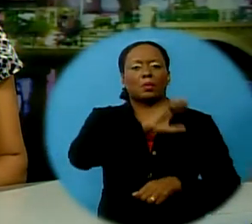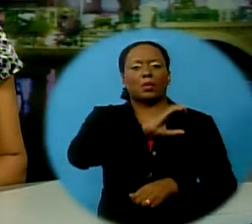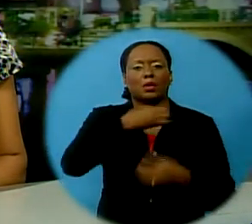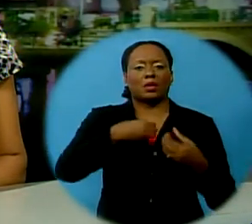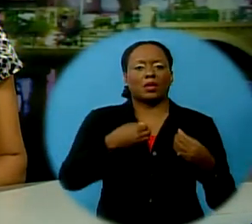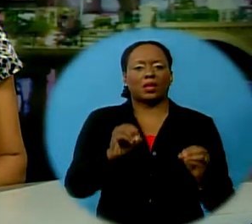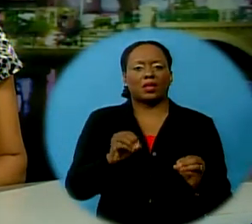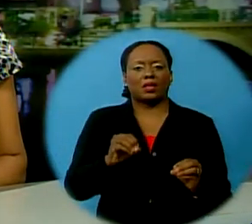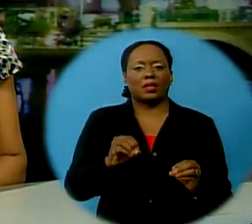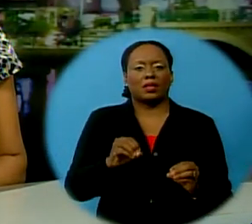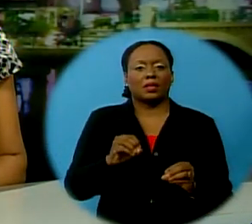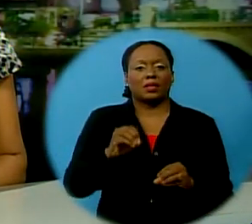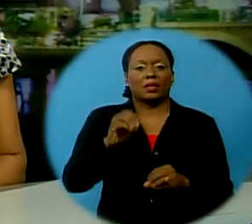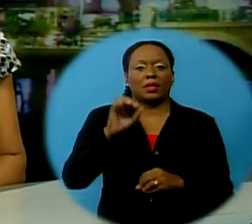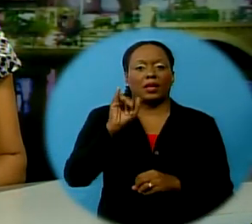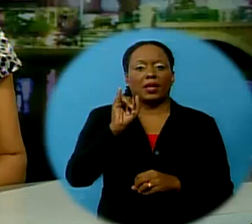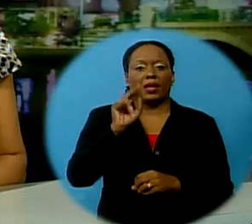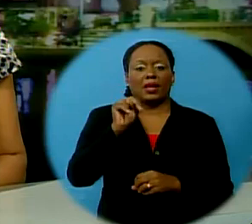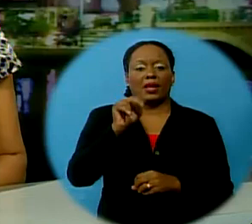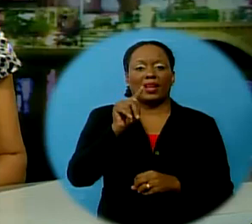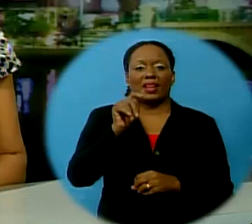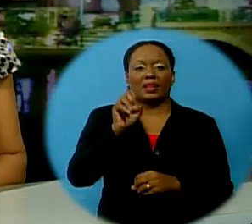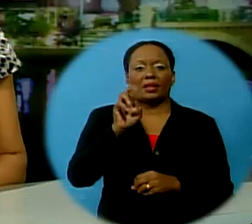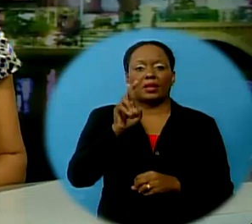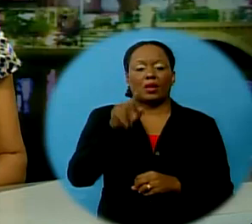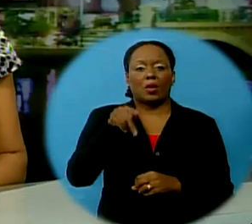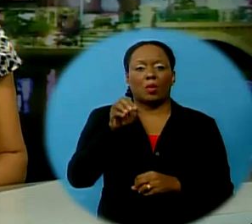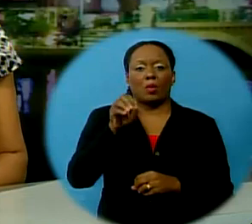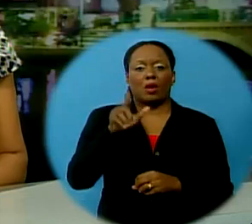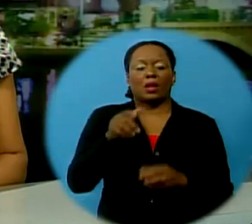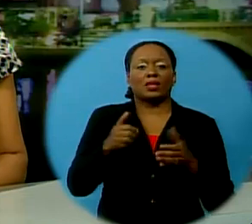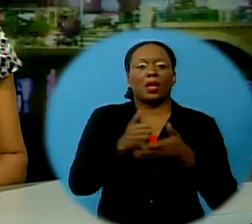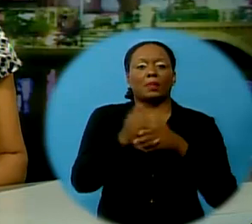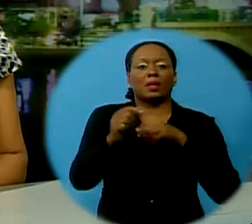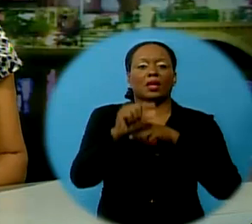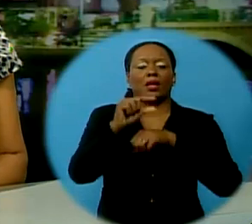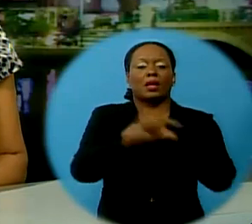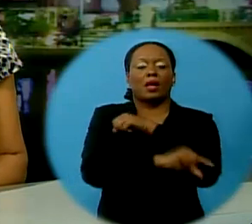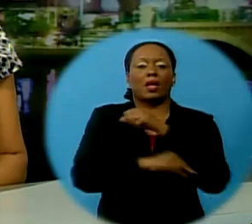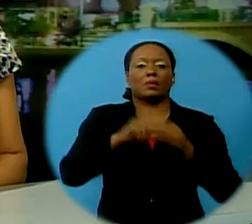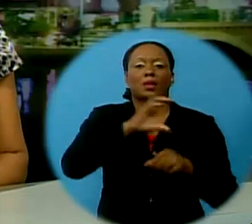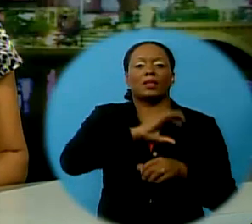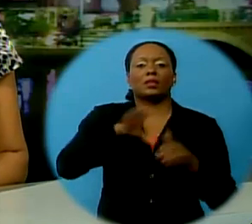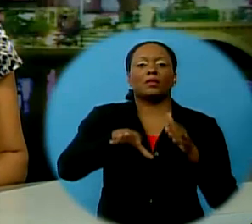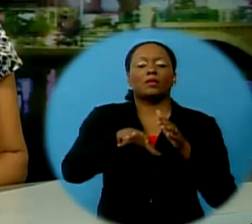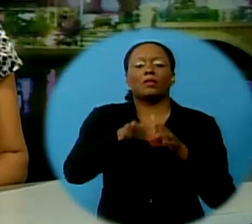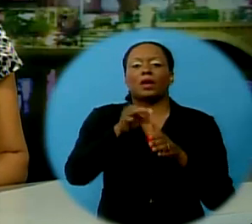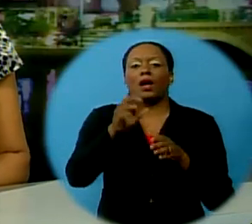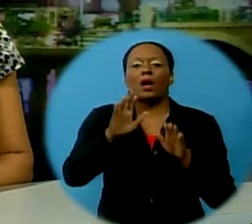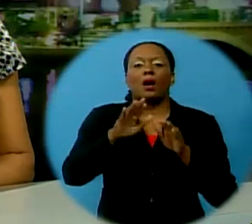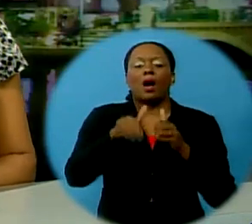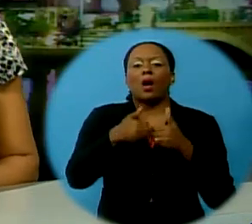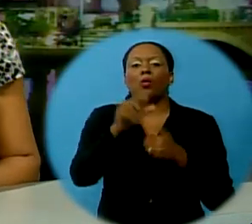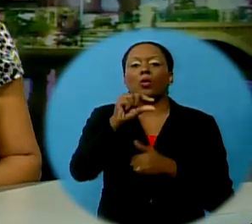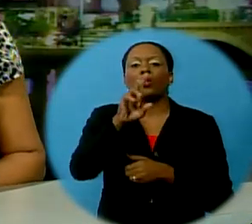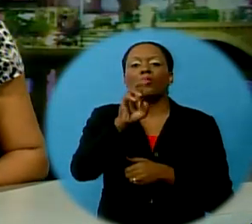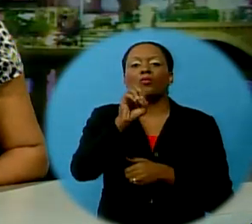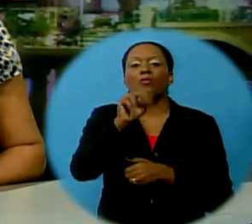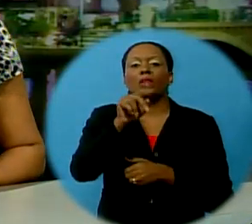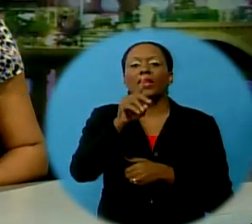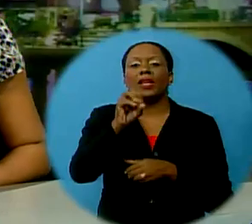police officers in Guyana to find the origin of more than 10 grenades recently found near a canal. Travis Chase